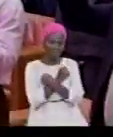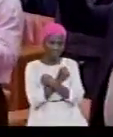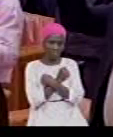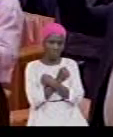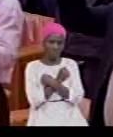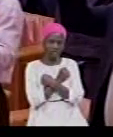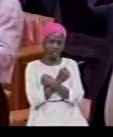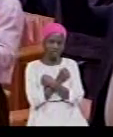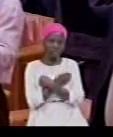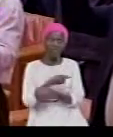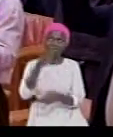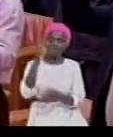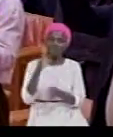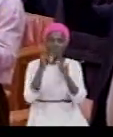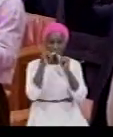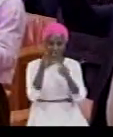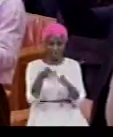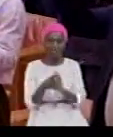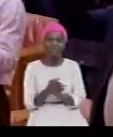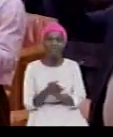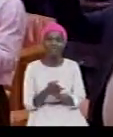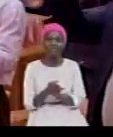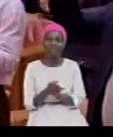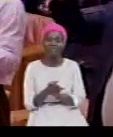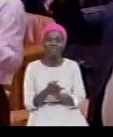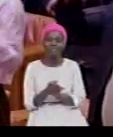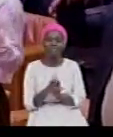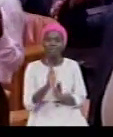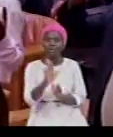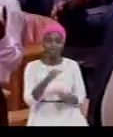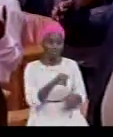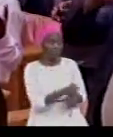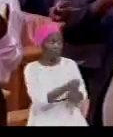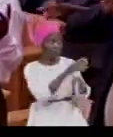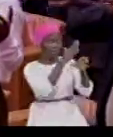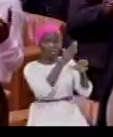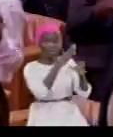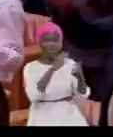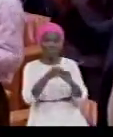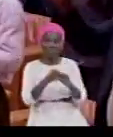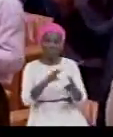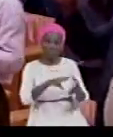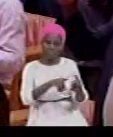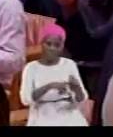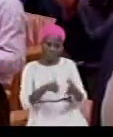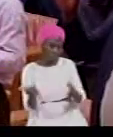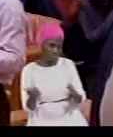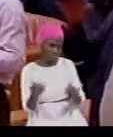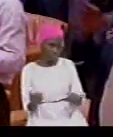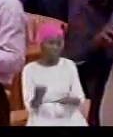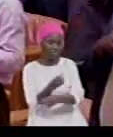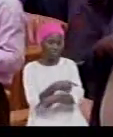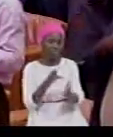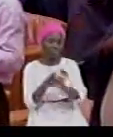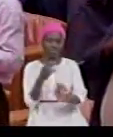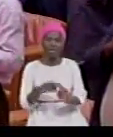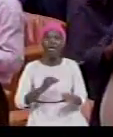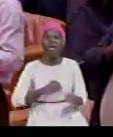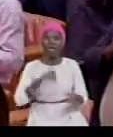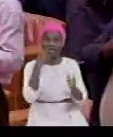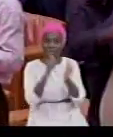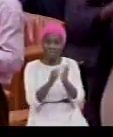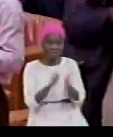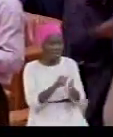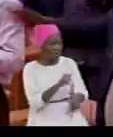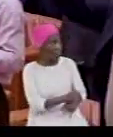God bless you. Your mountain will move today. I say,